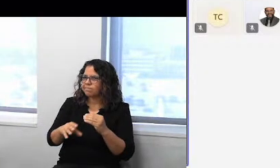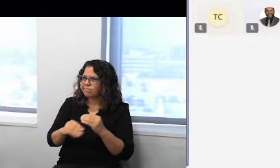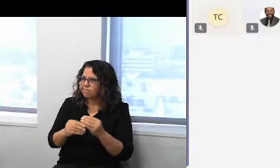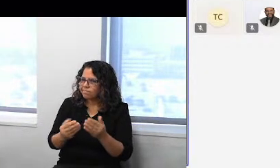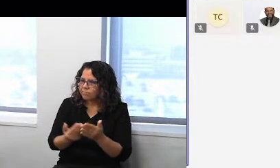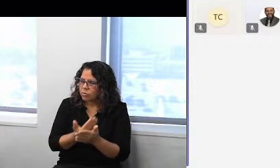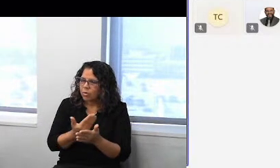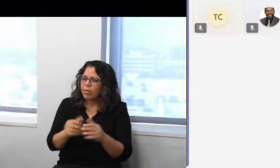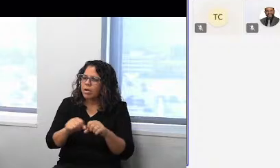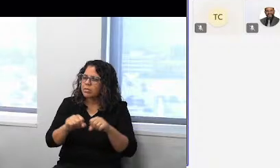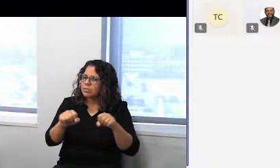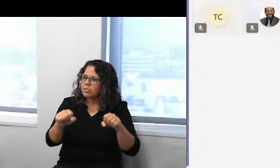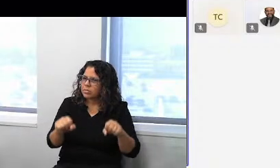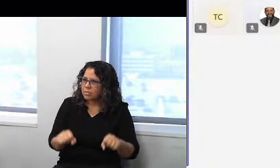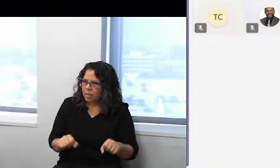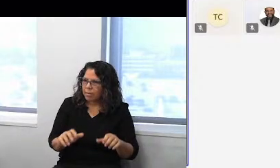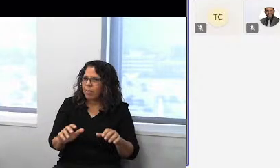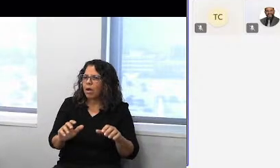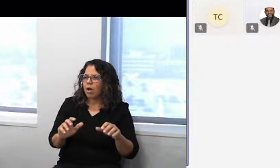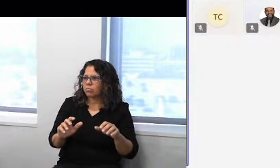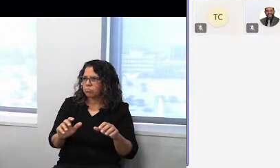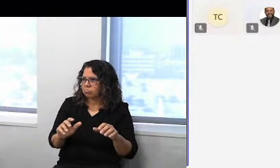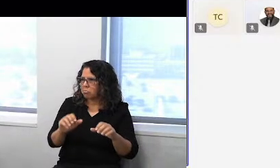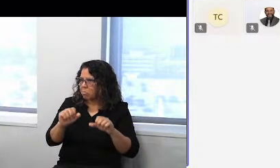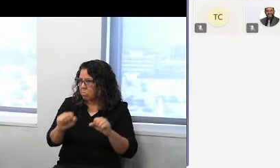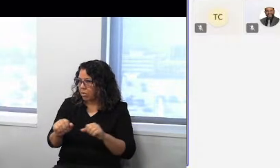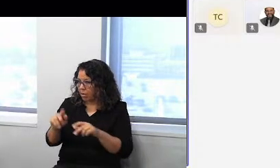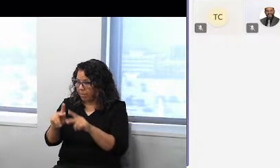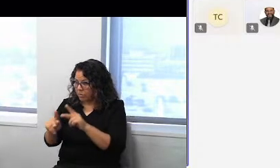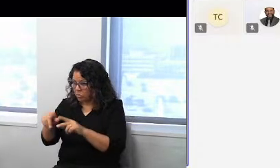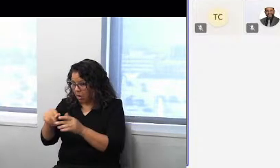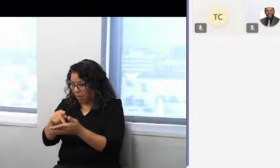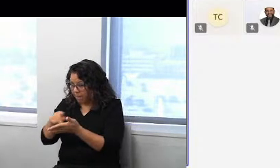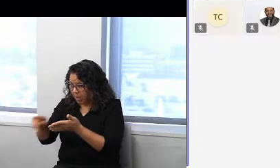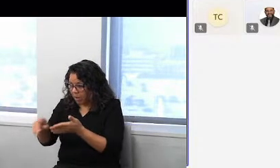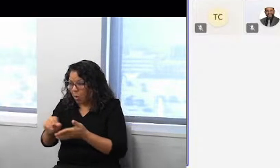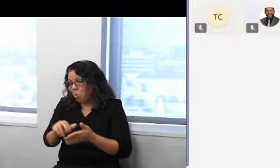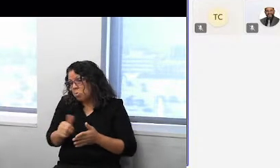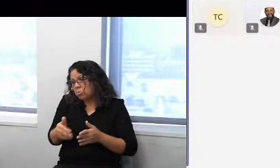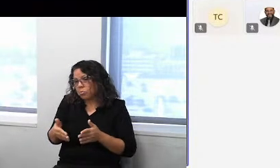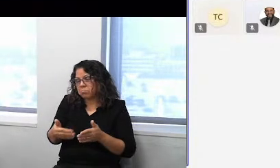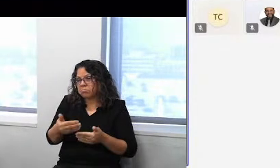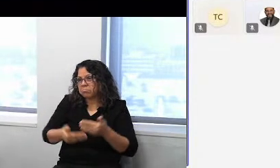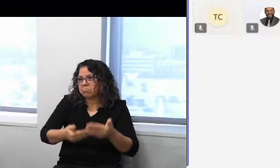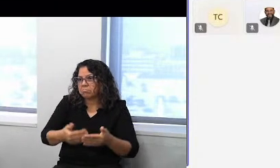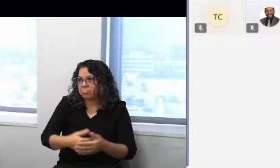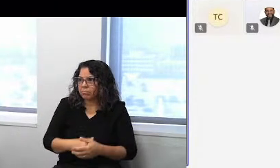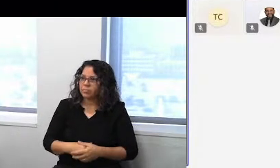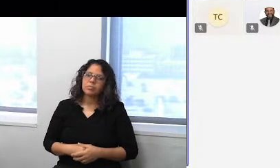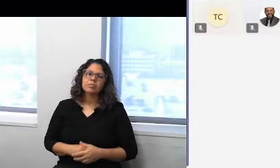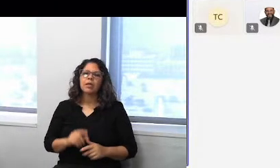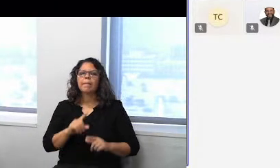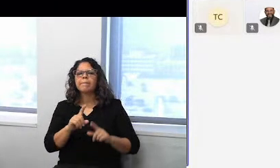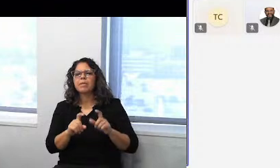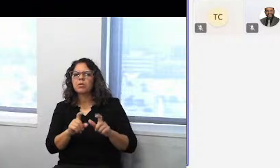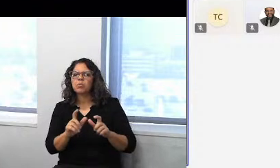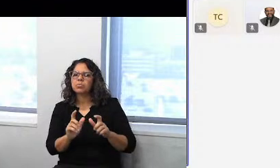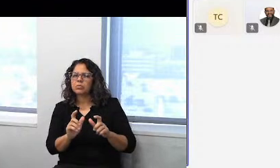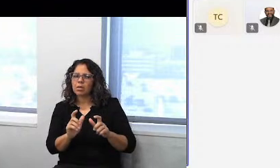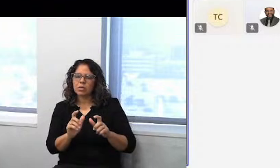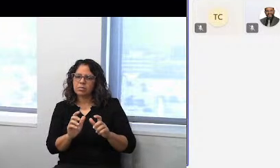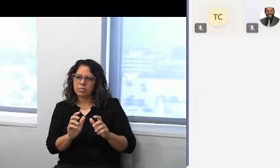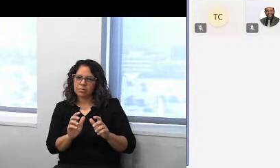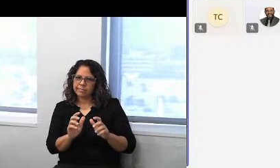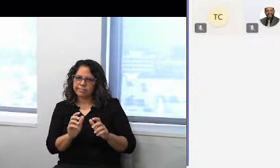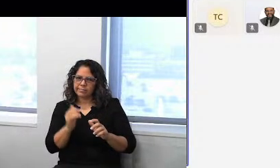make a decision in this rate case as to how to minimize total costs. If I may, the question is about his personal experience, and that's my relevance